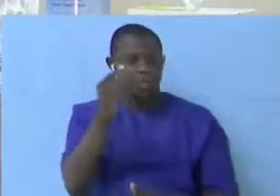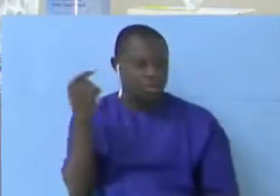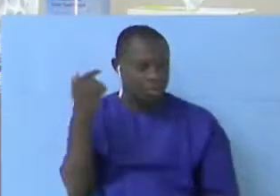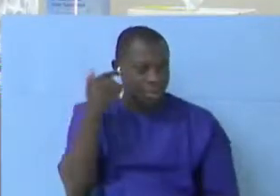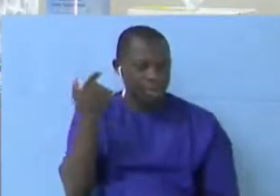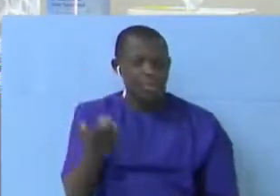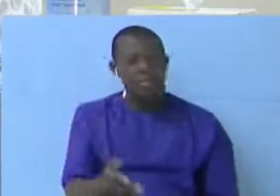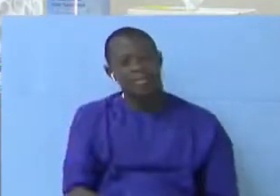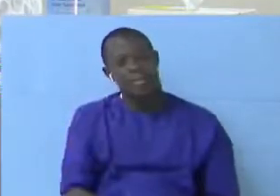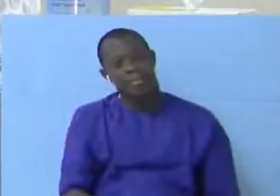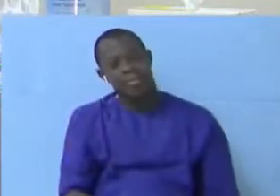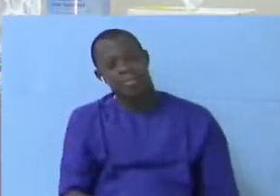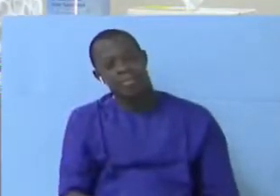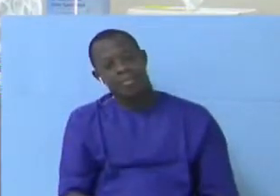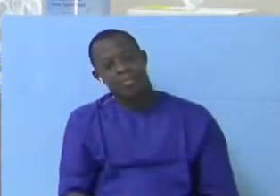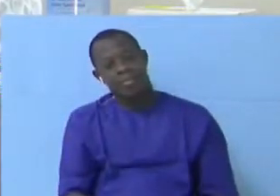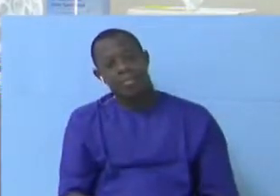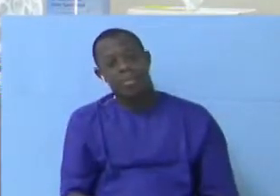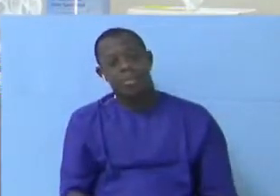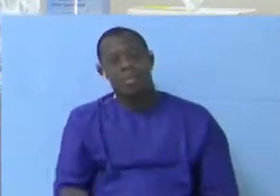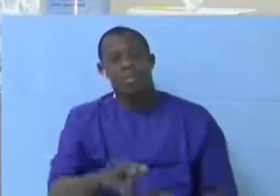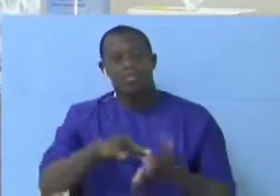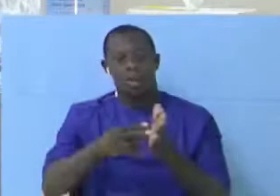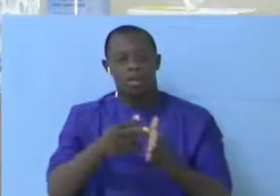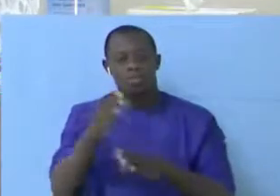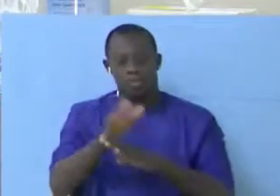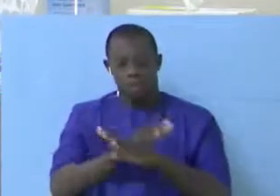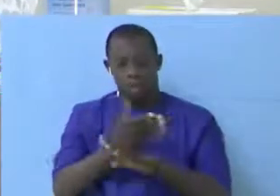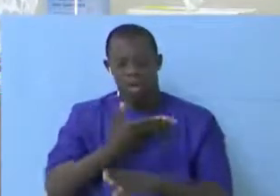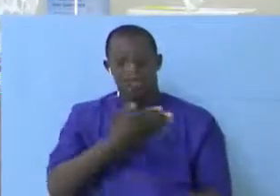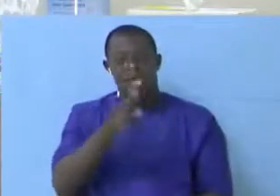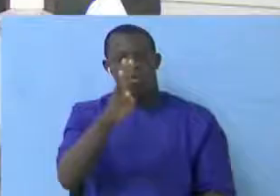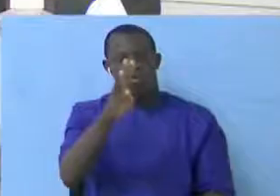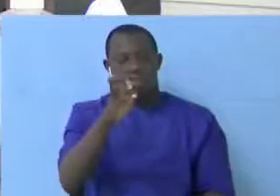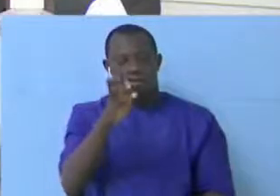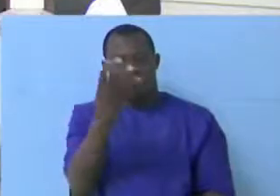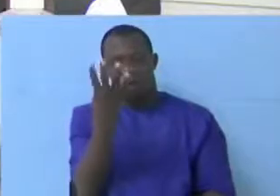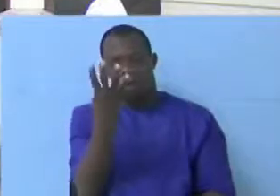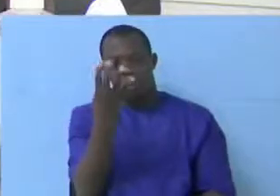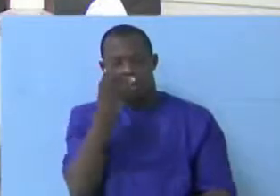That there were 44 Ghanaians